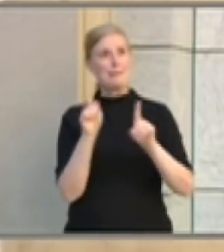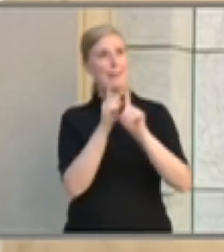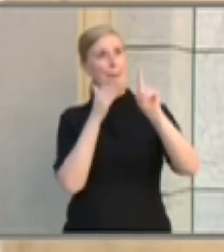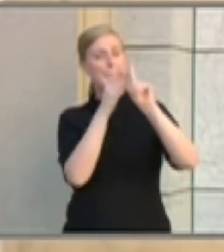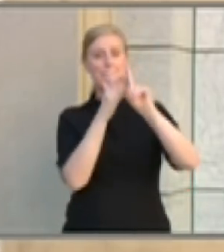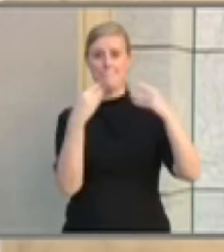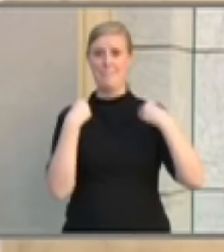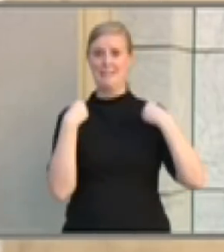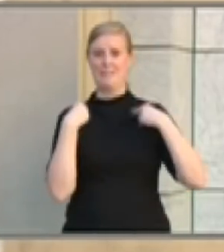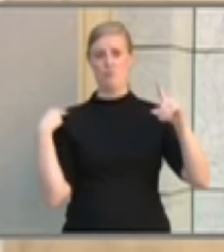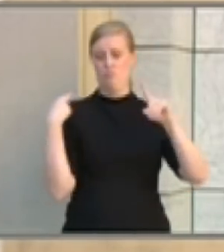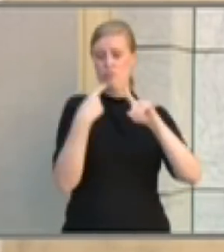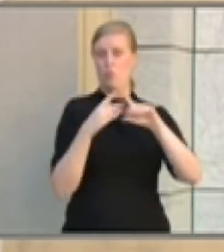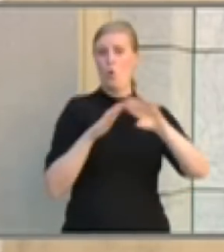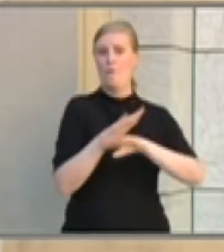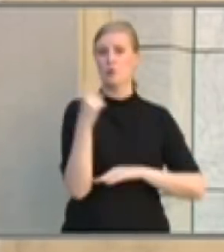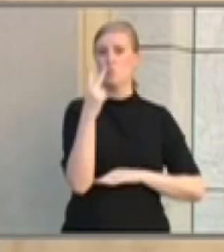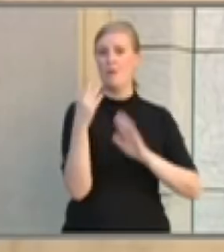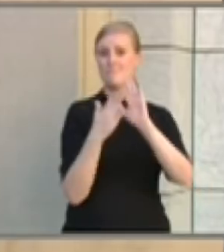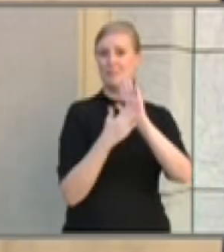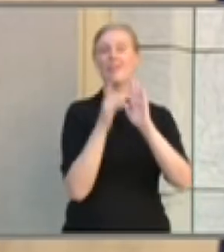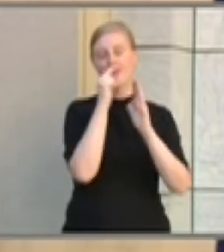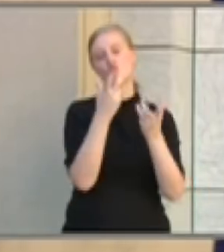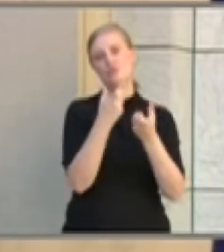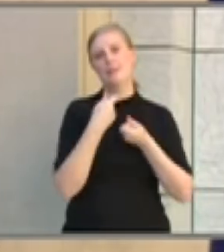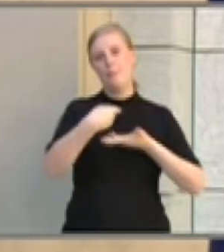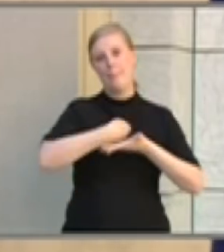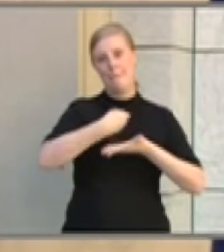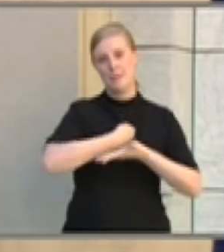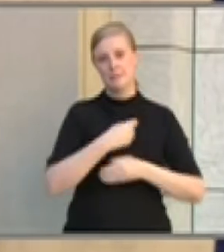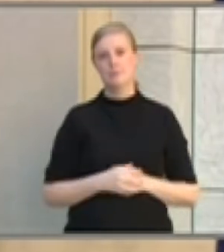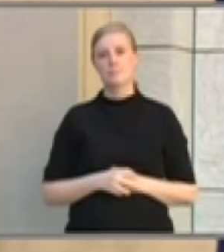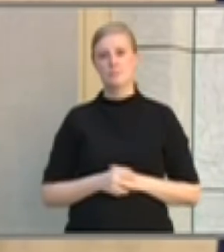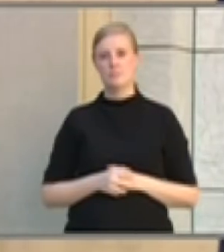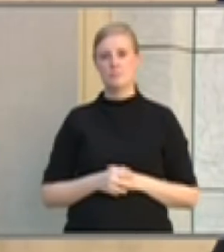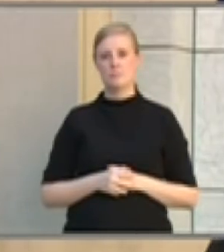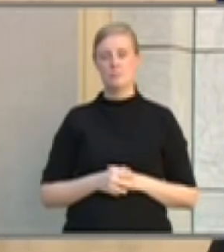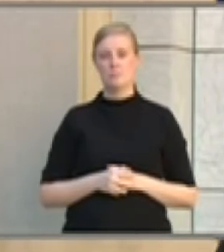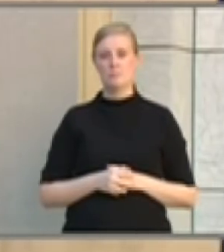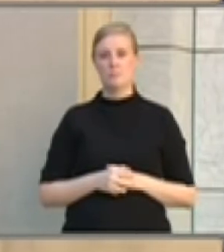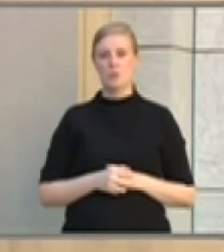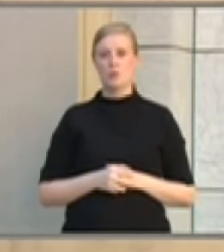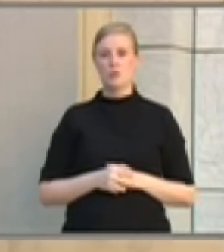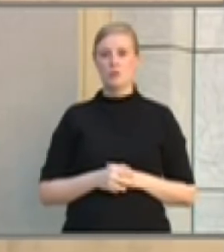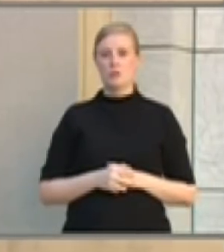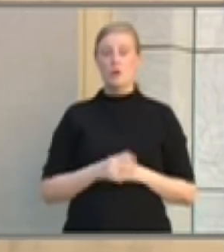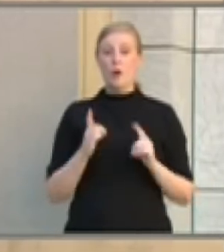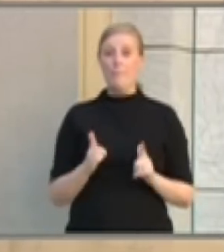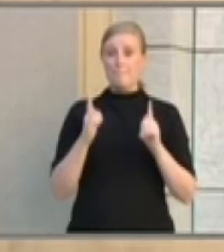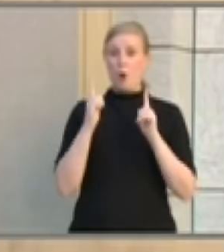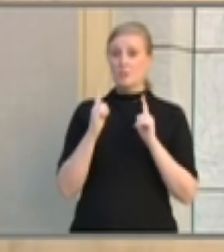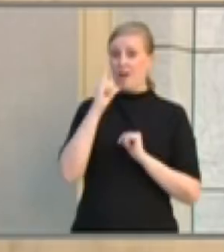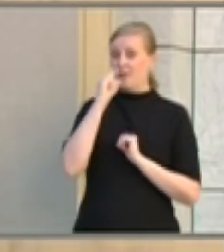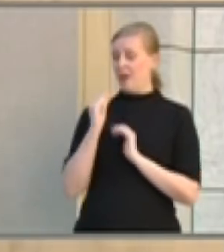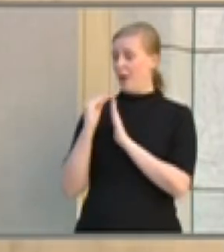sole traders will be able to apply to the Australian Tax Office for workers that are on their books as of the